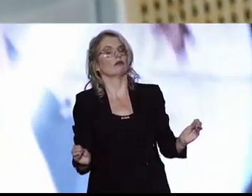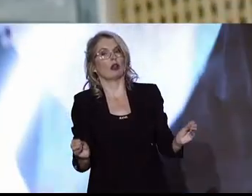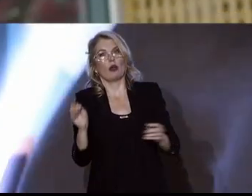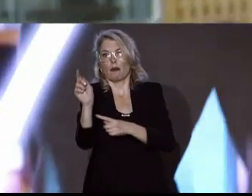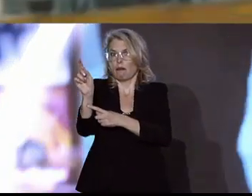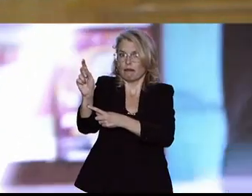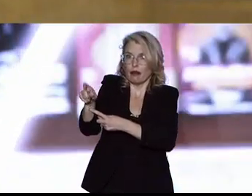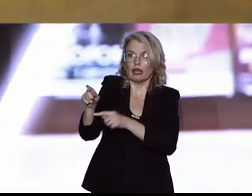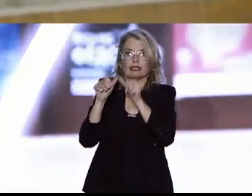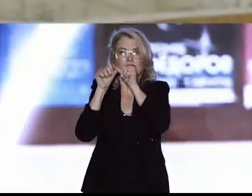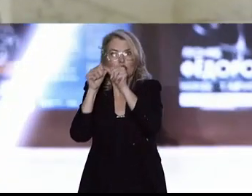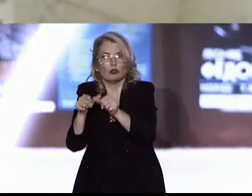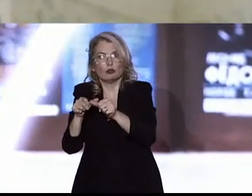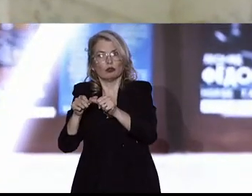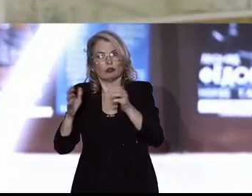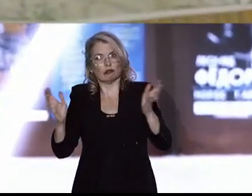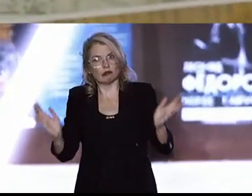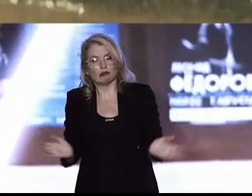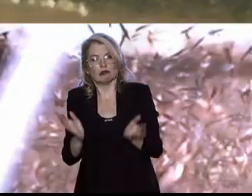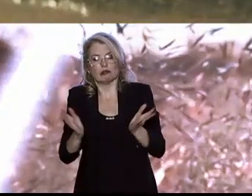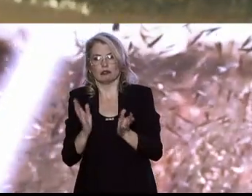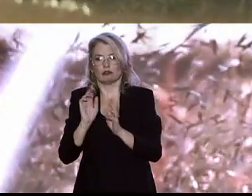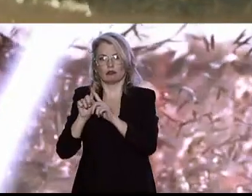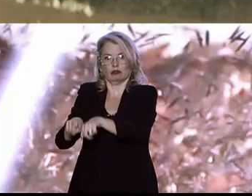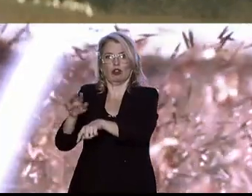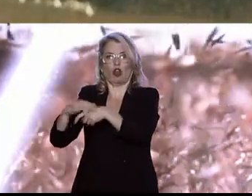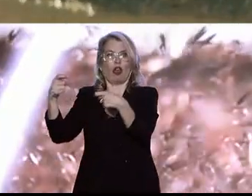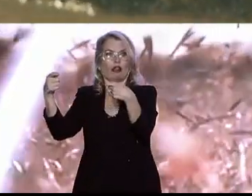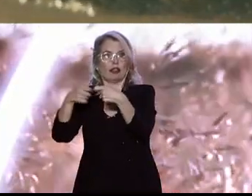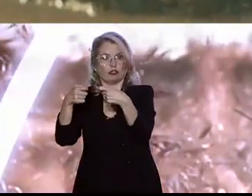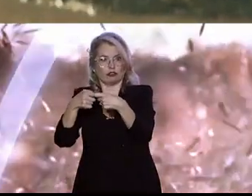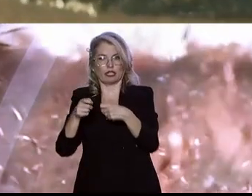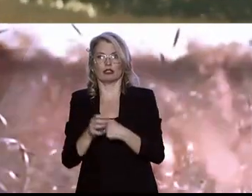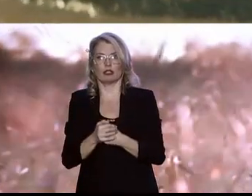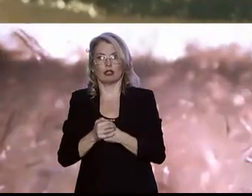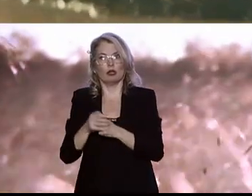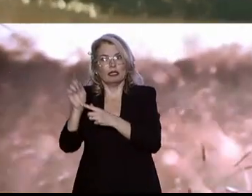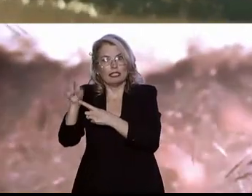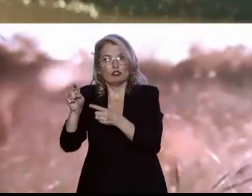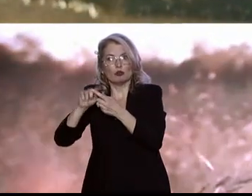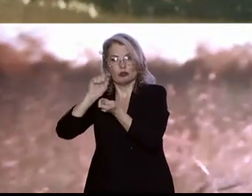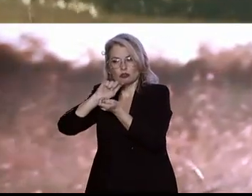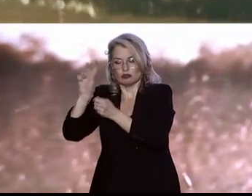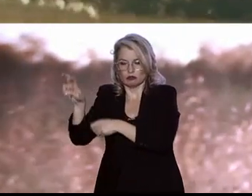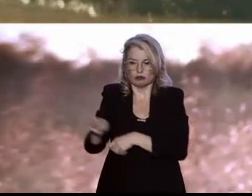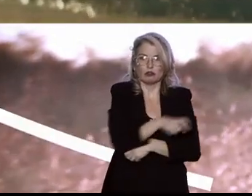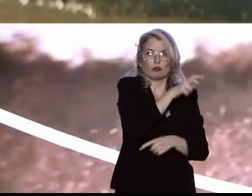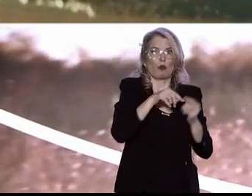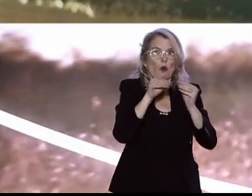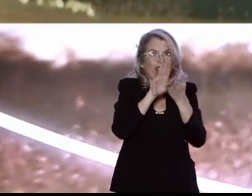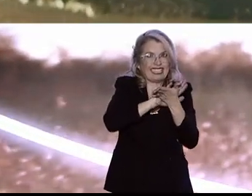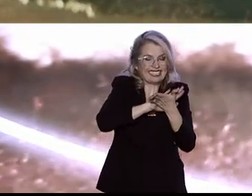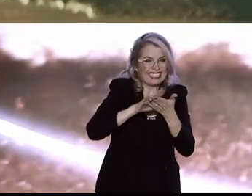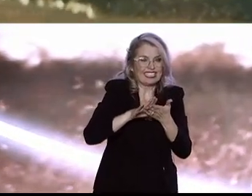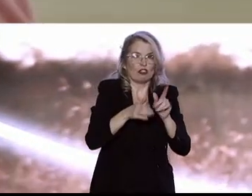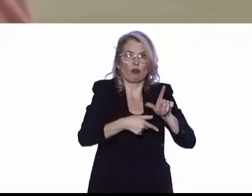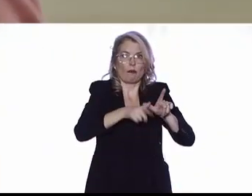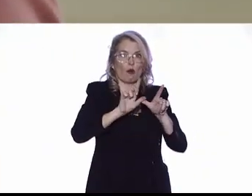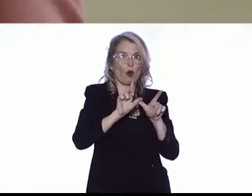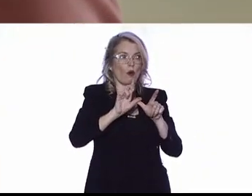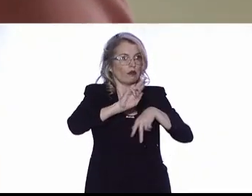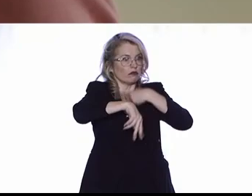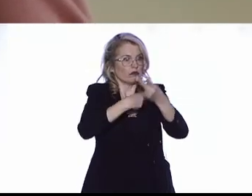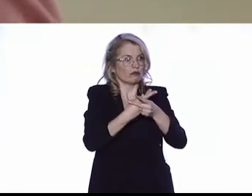to continue to driving forward electrification. We need to switch to cleaner and renewable sources of